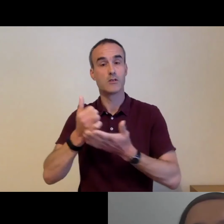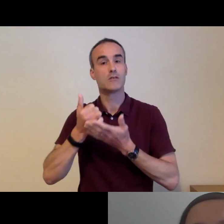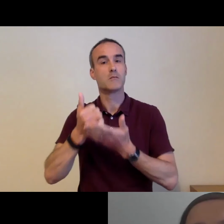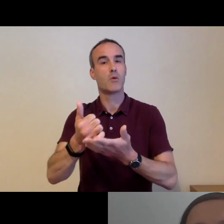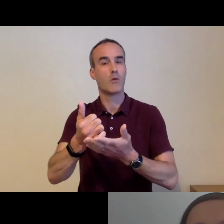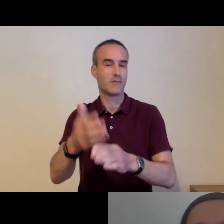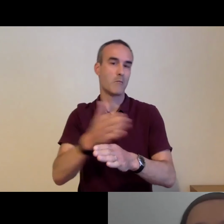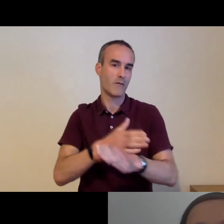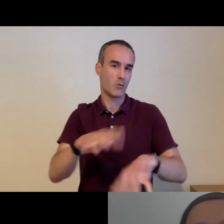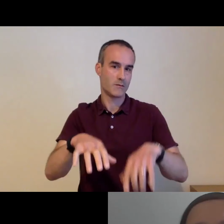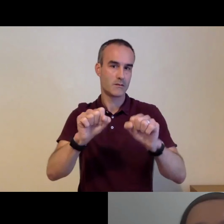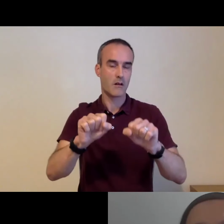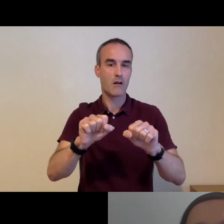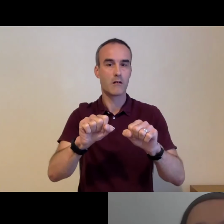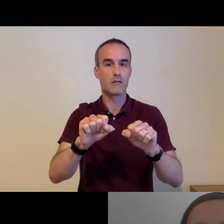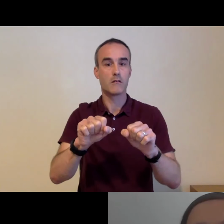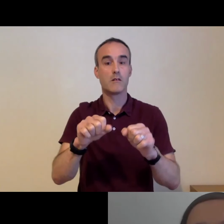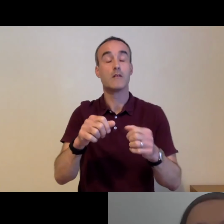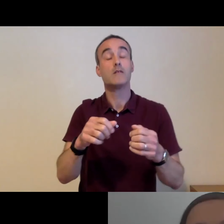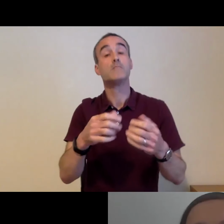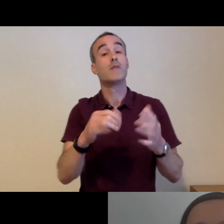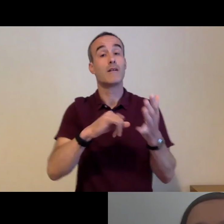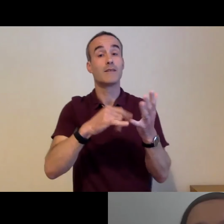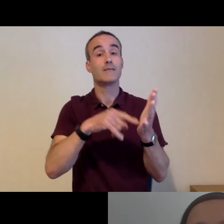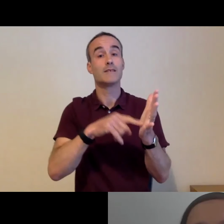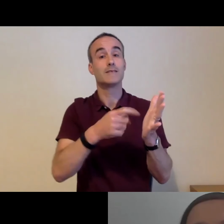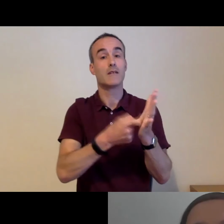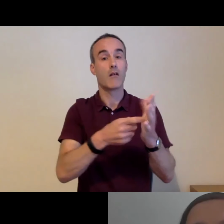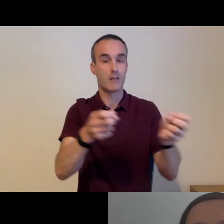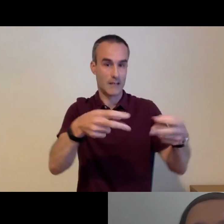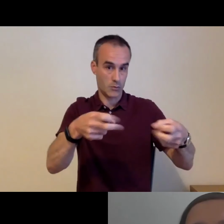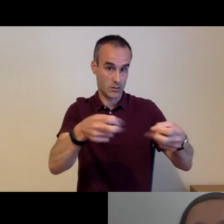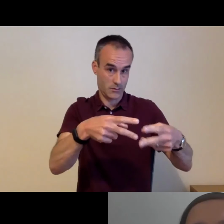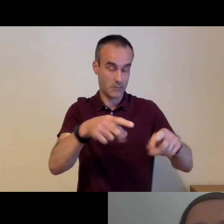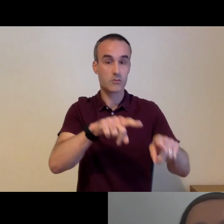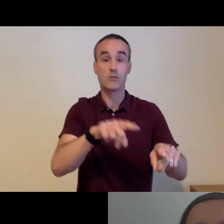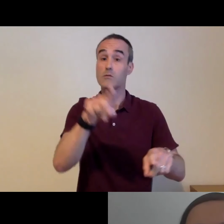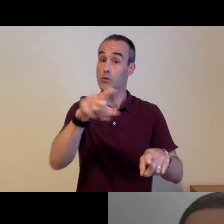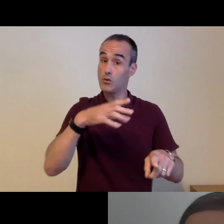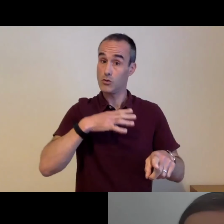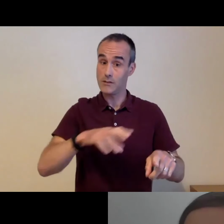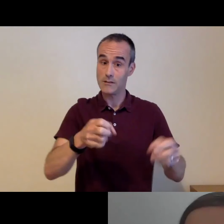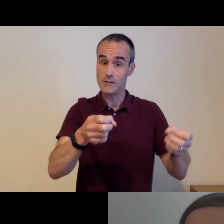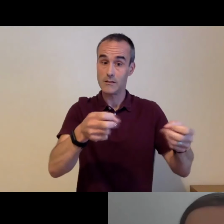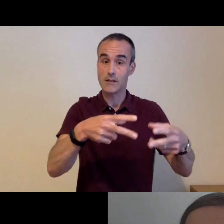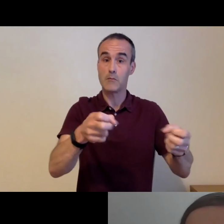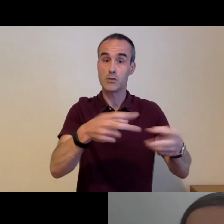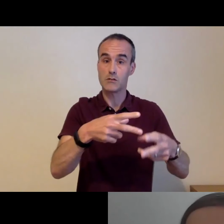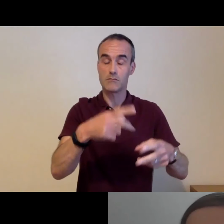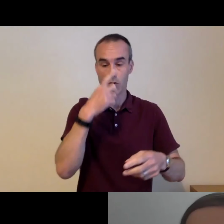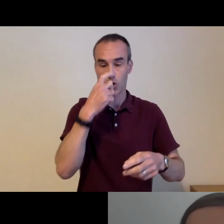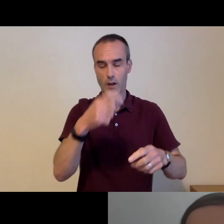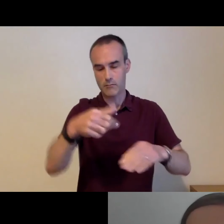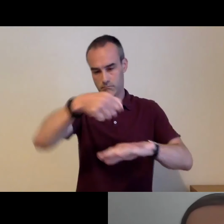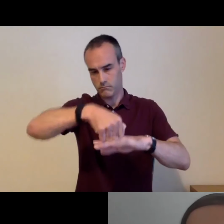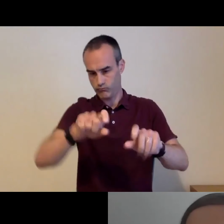started. We've got speech to text reporting. So if you need to use that, you can click on the closed